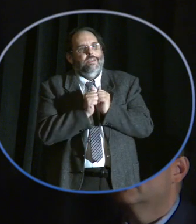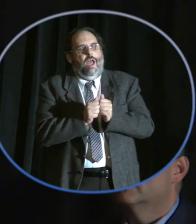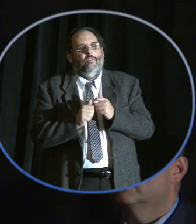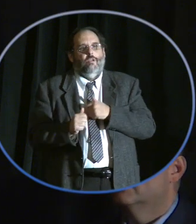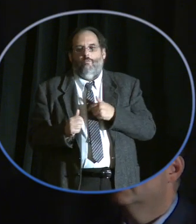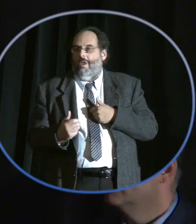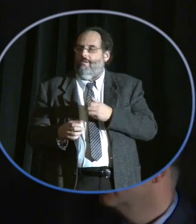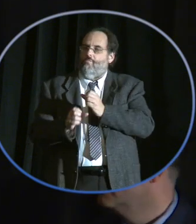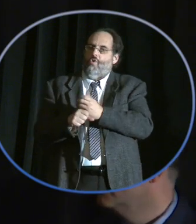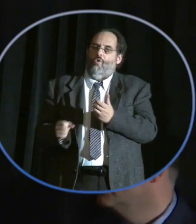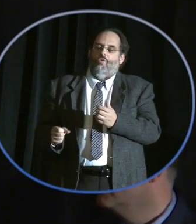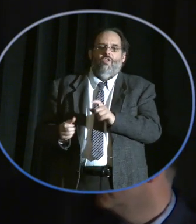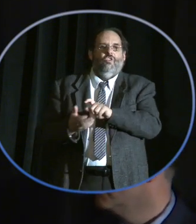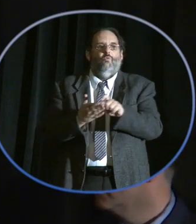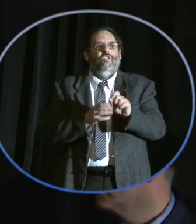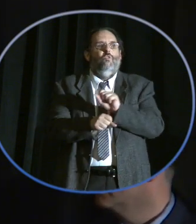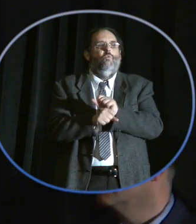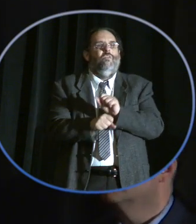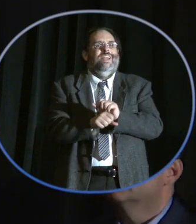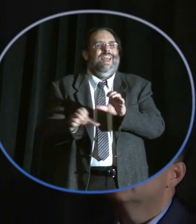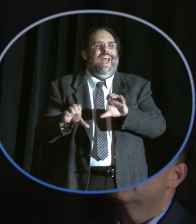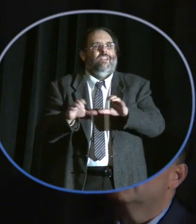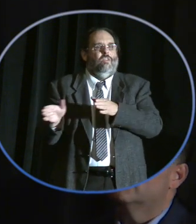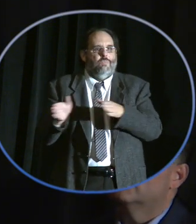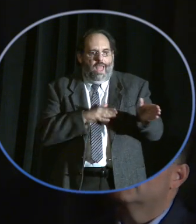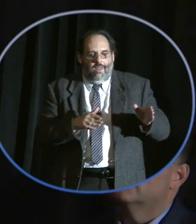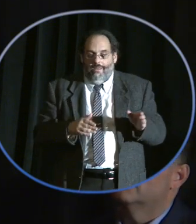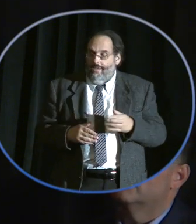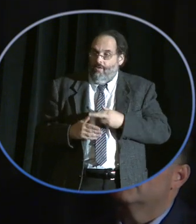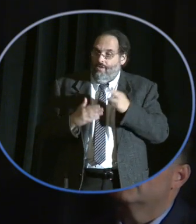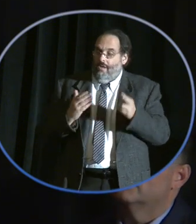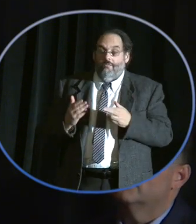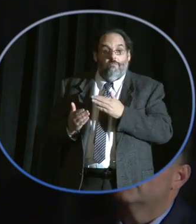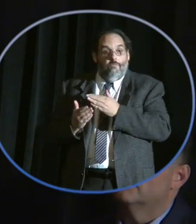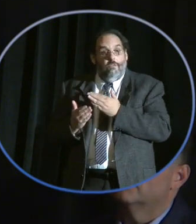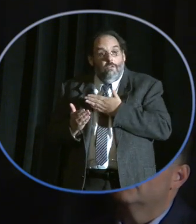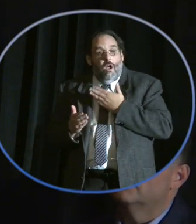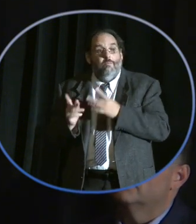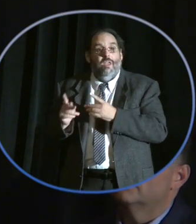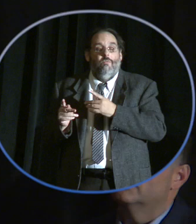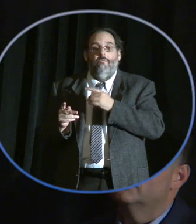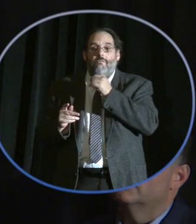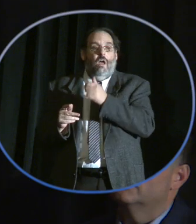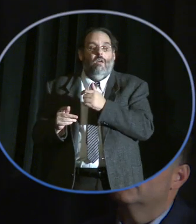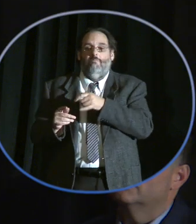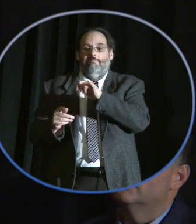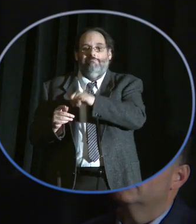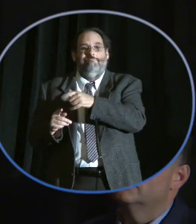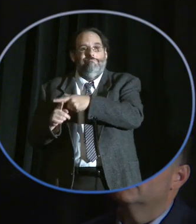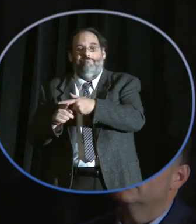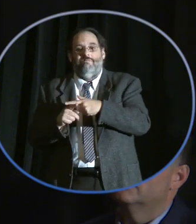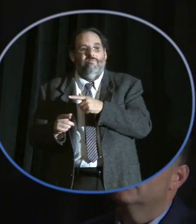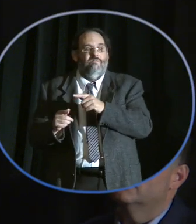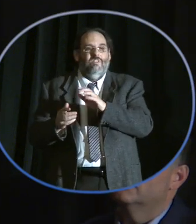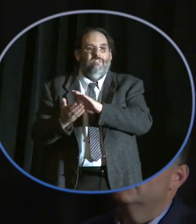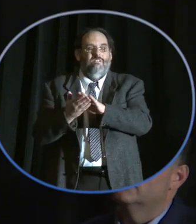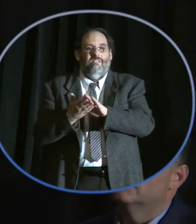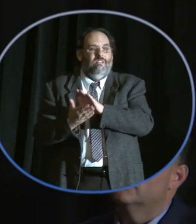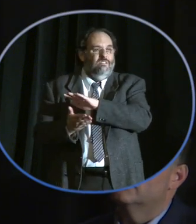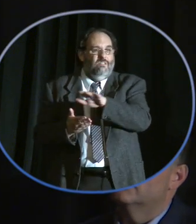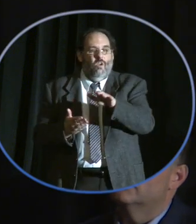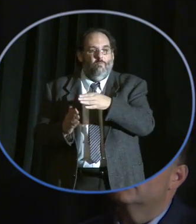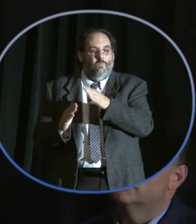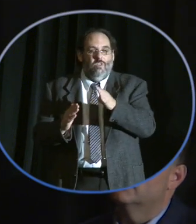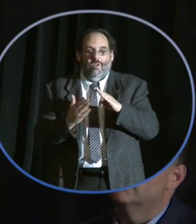we produced the Squeegee Working Action Plan. And as a result, we have young people who are no longer on every corner in Baltimore